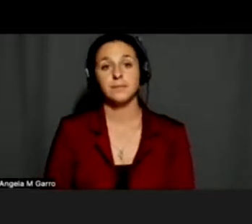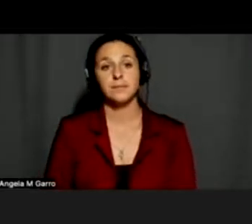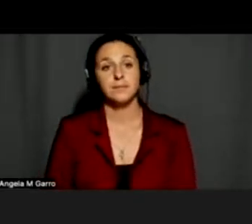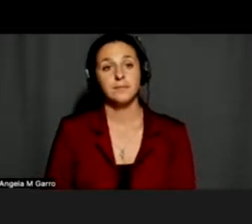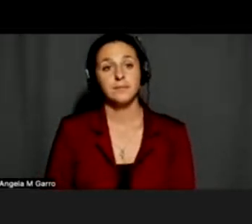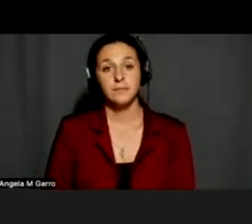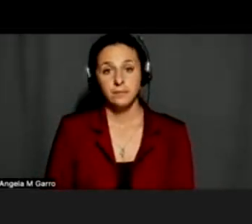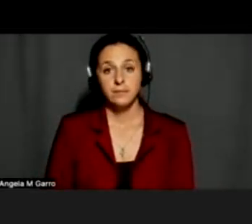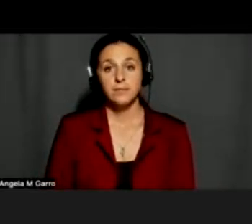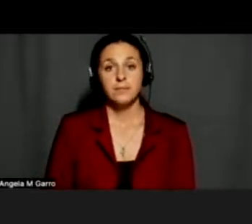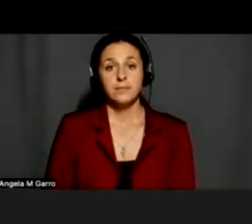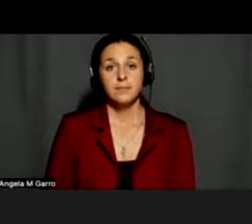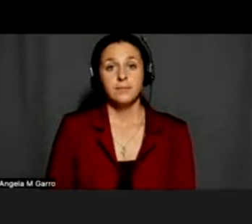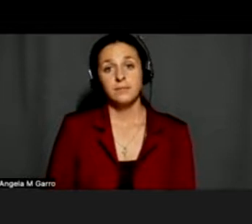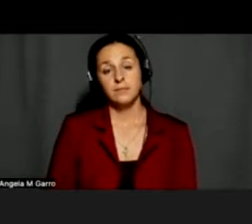First,